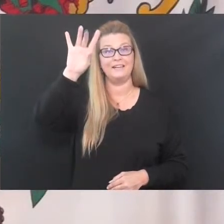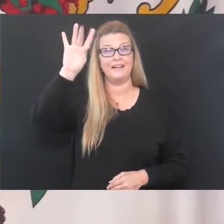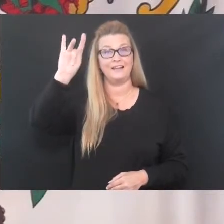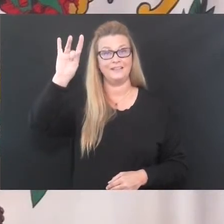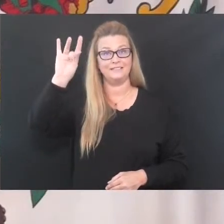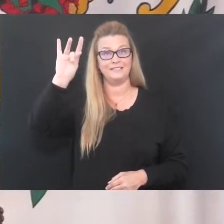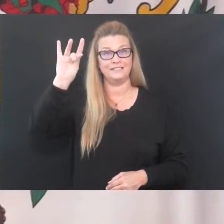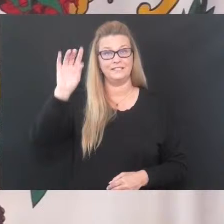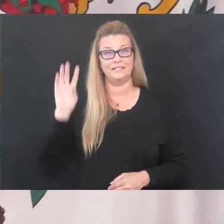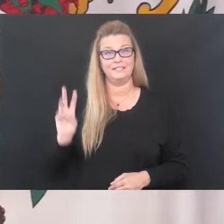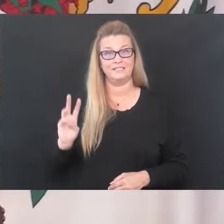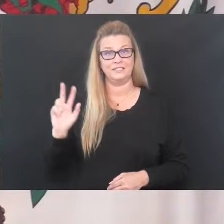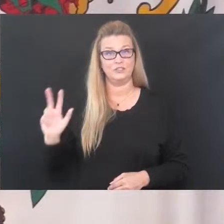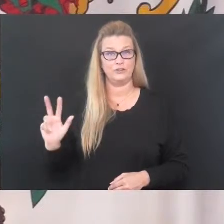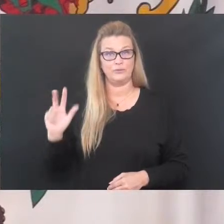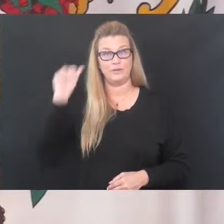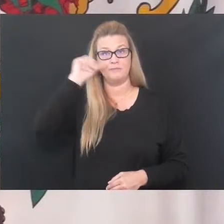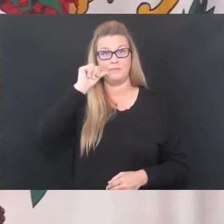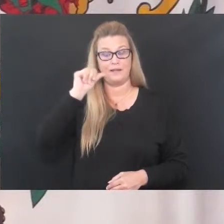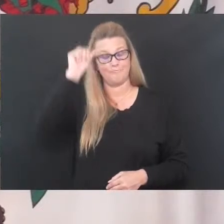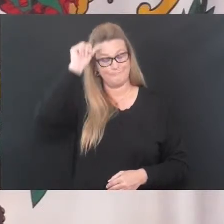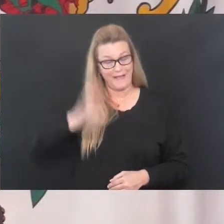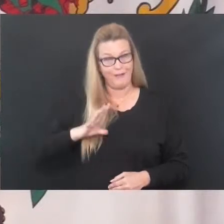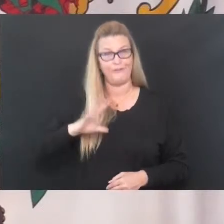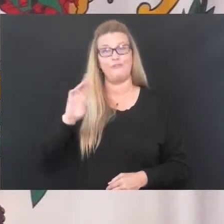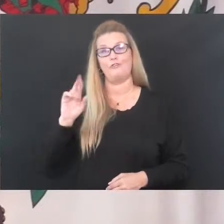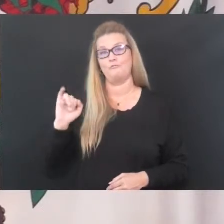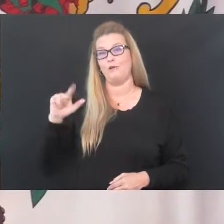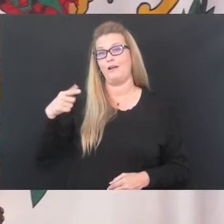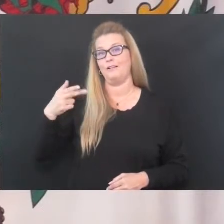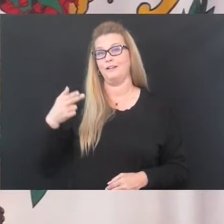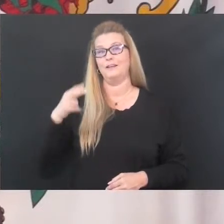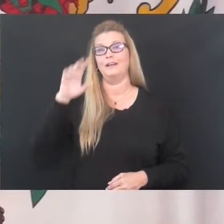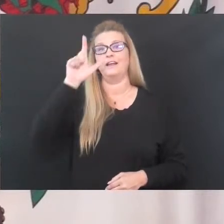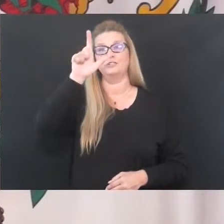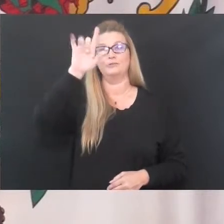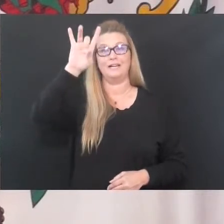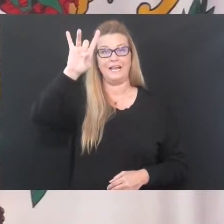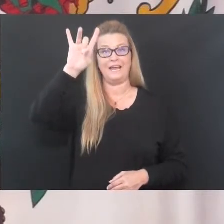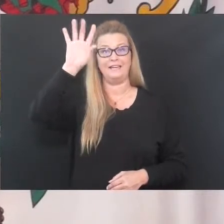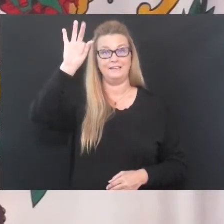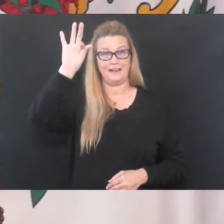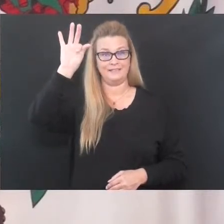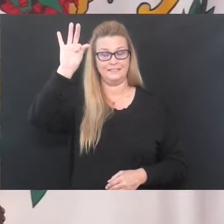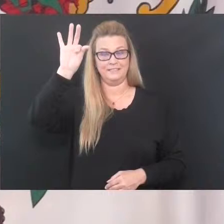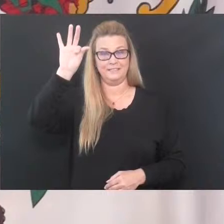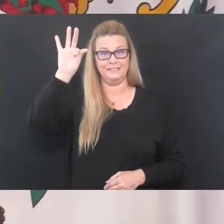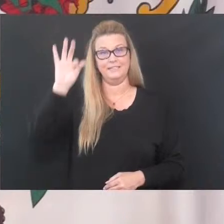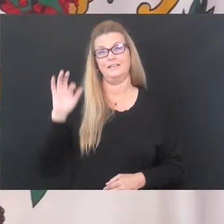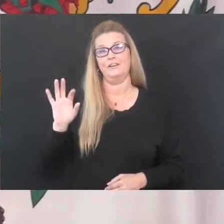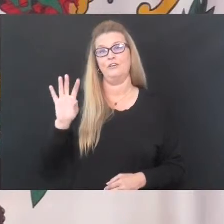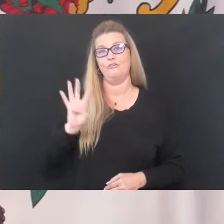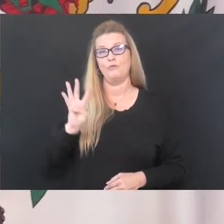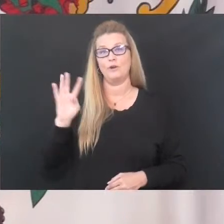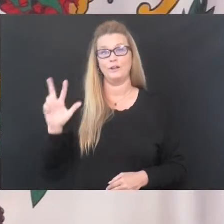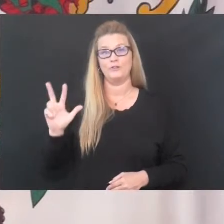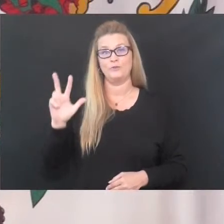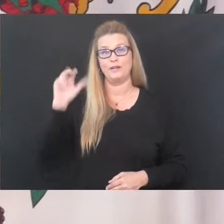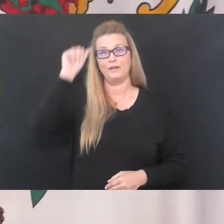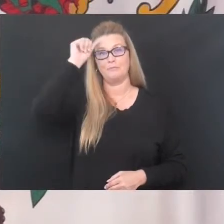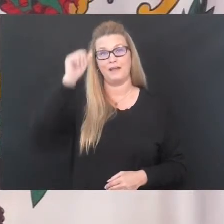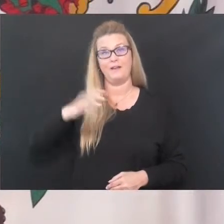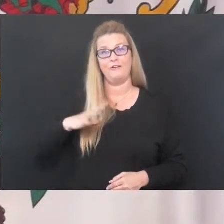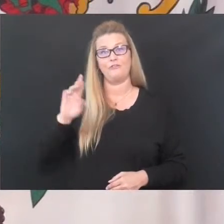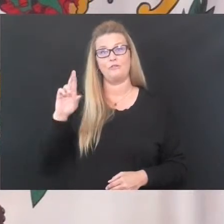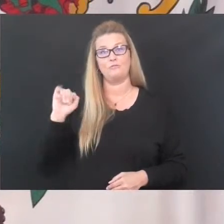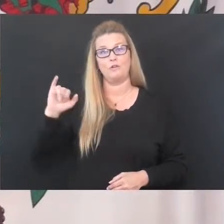2,818th death is a 63-year-old male from Raleigh County. Our 2,819th death is a 43-year-old male from